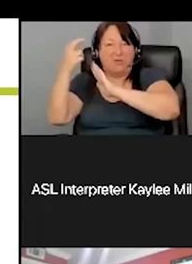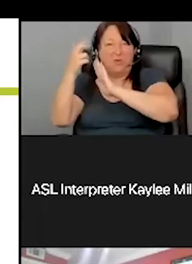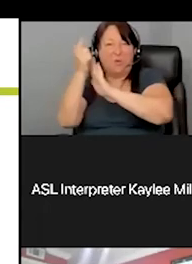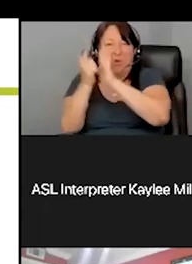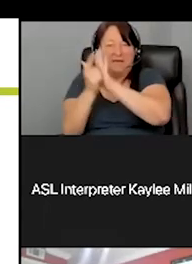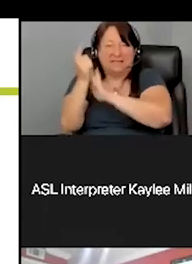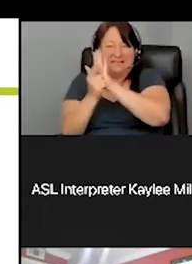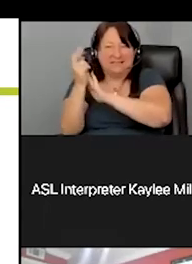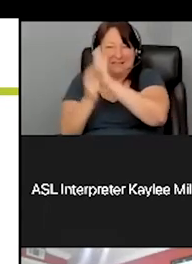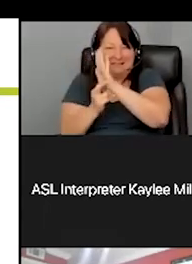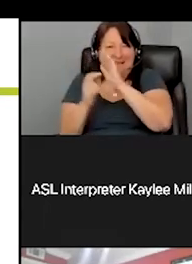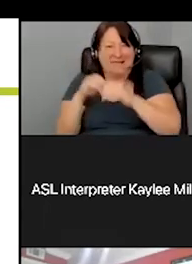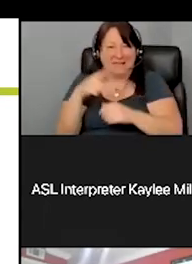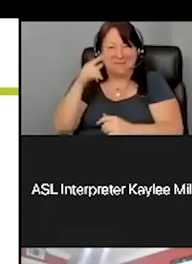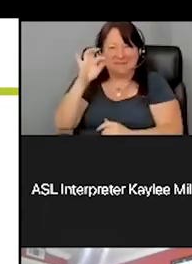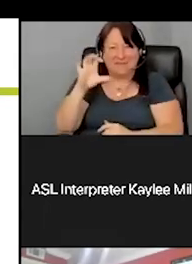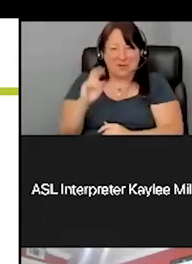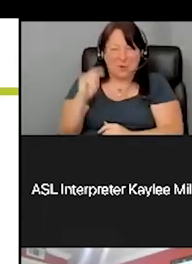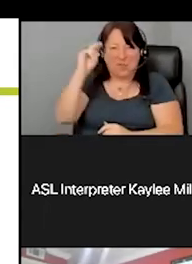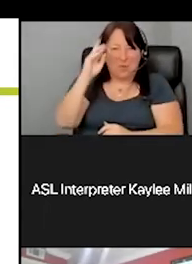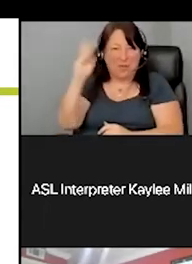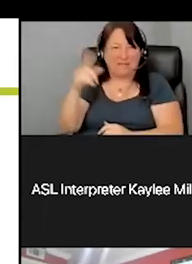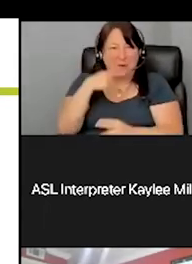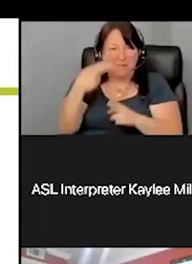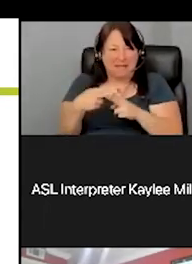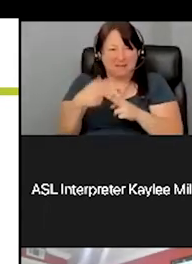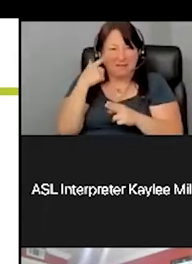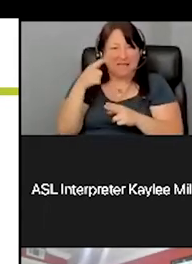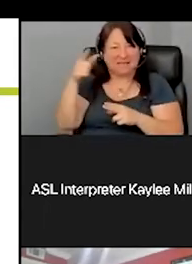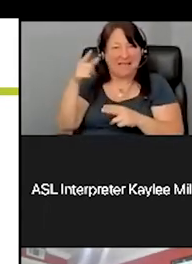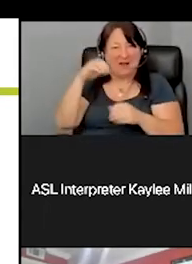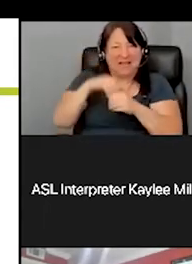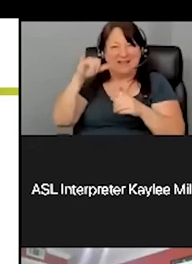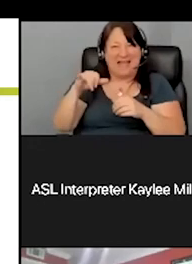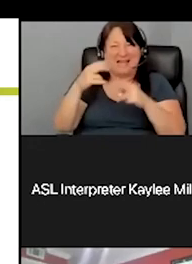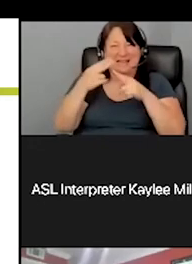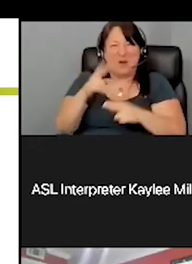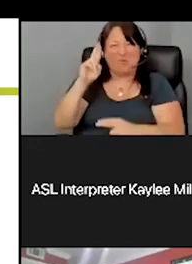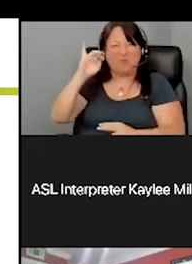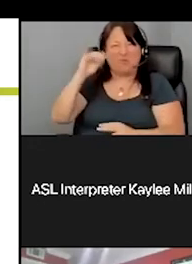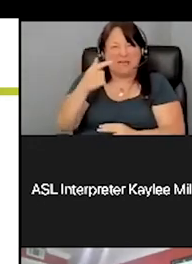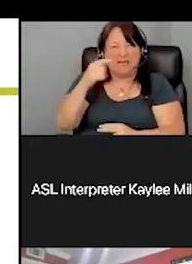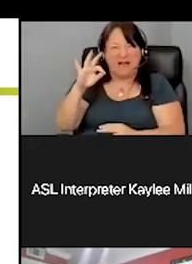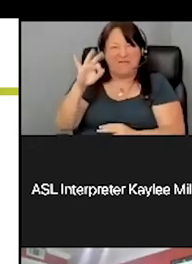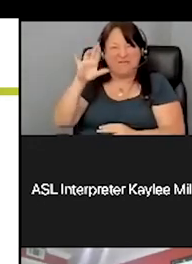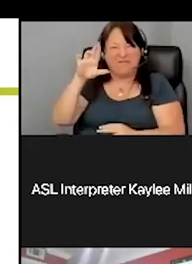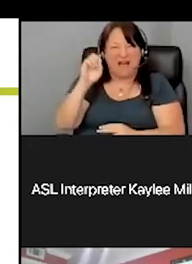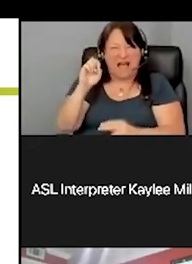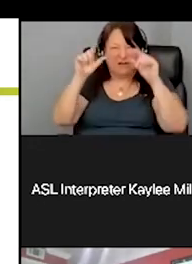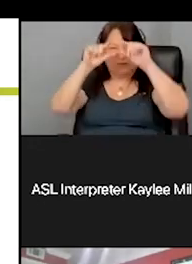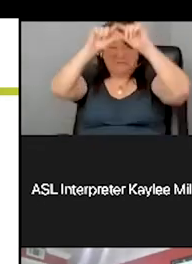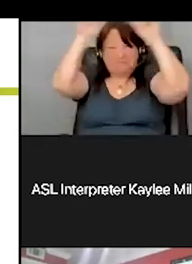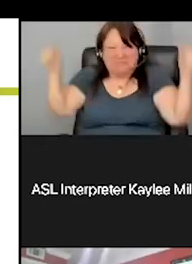In the Pacific Northwest, I just want to mention them because they also are in that ring of fire. They are also doing a lot of